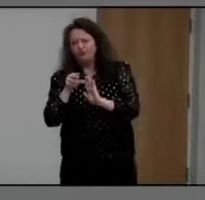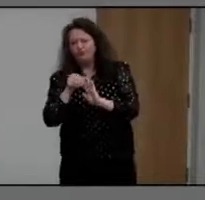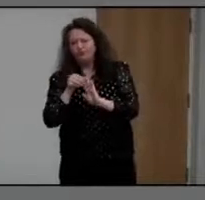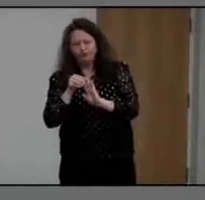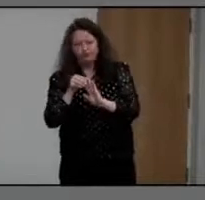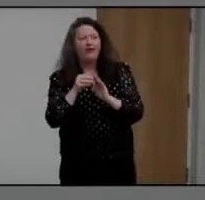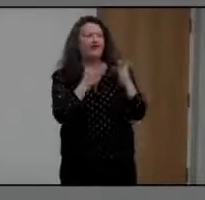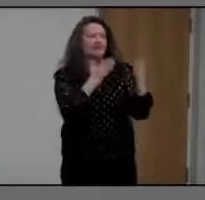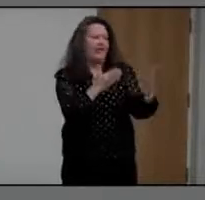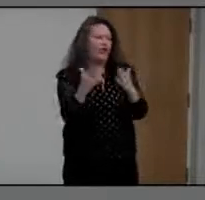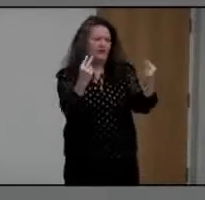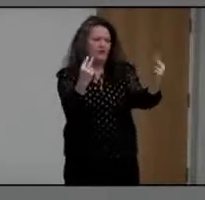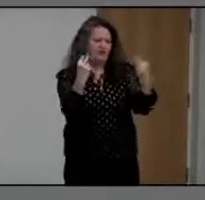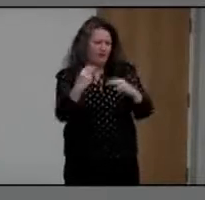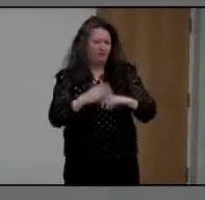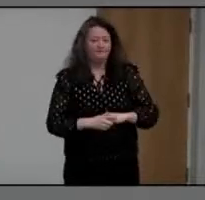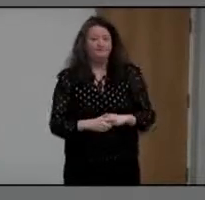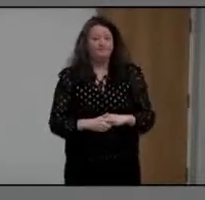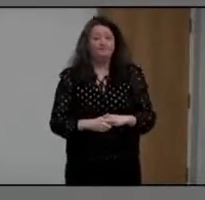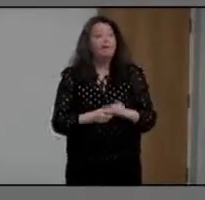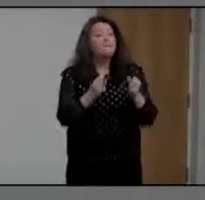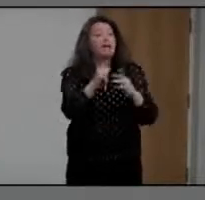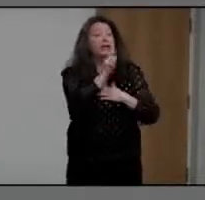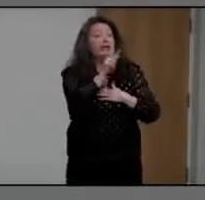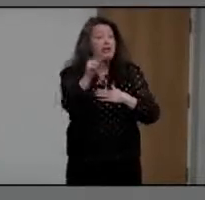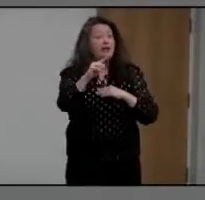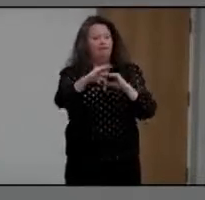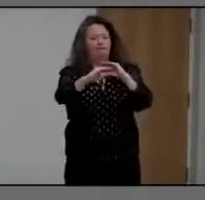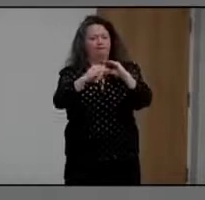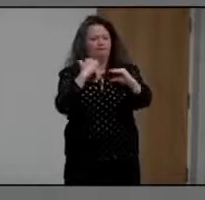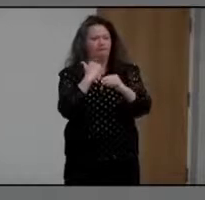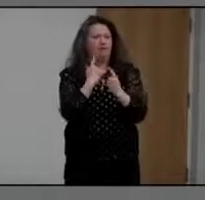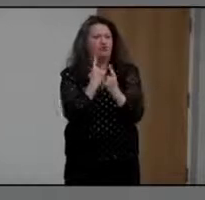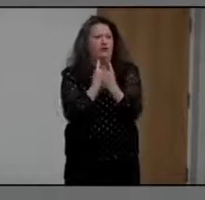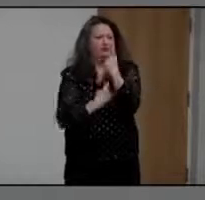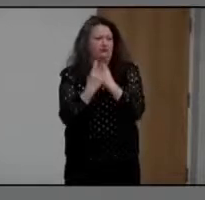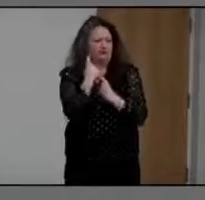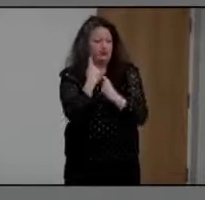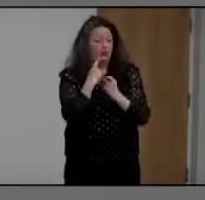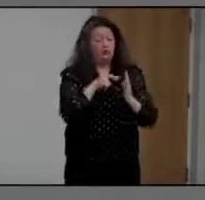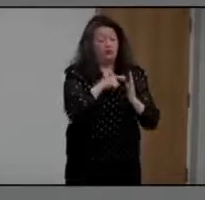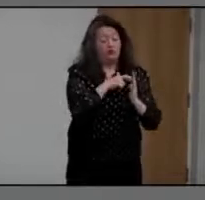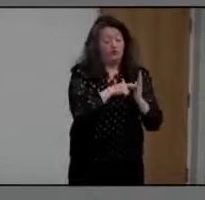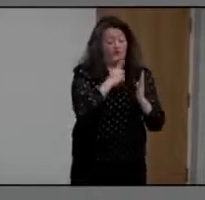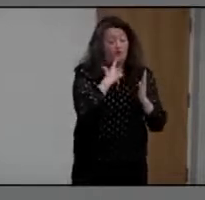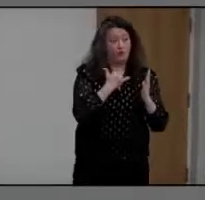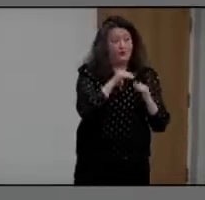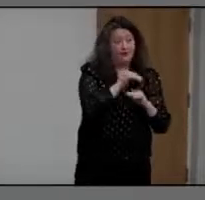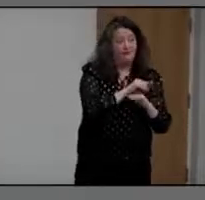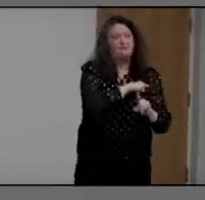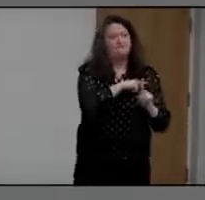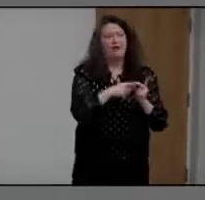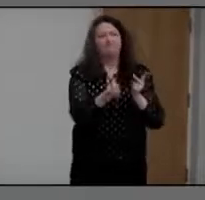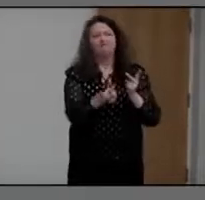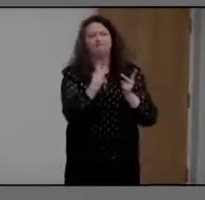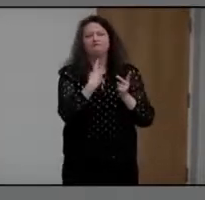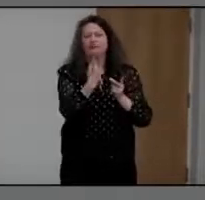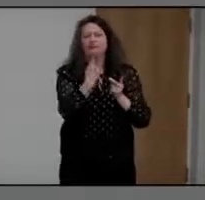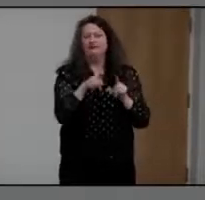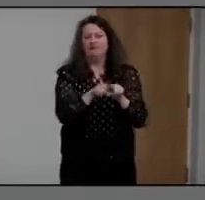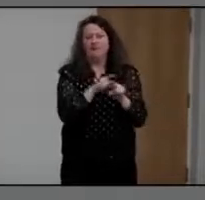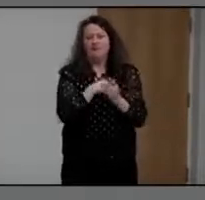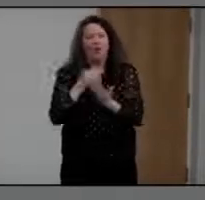Thank you as well to those who've sent questions in advance with your registration, and we've shared those questions with our